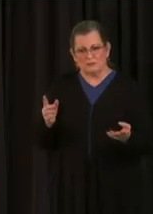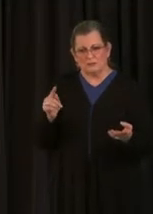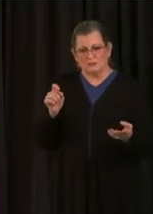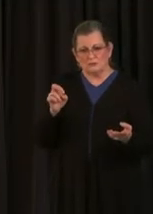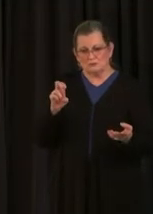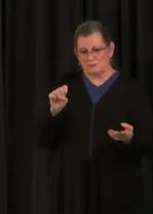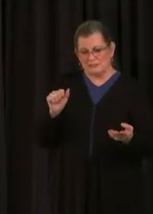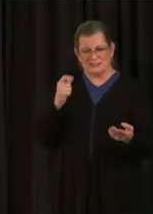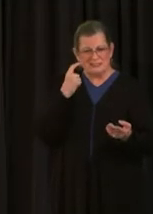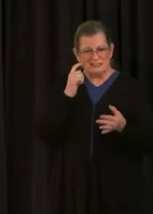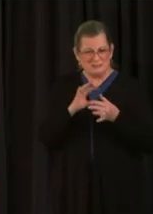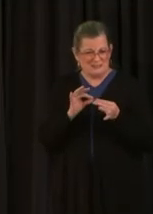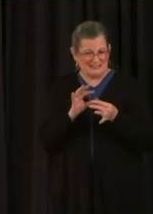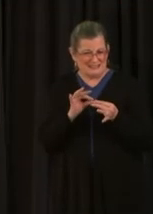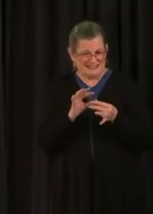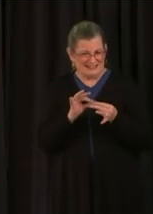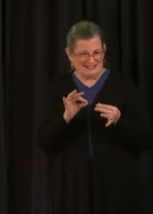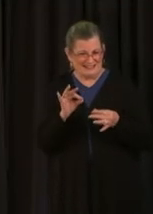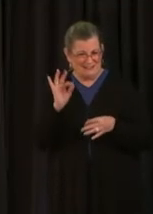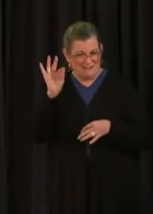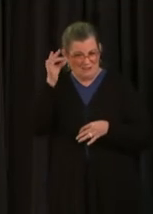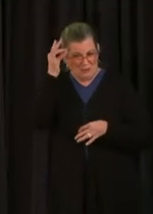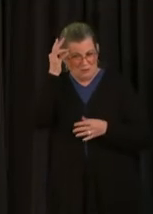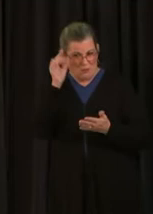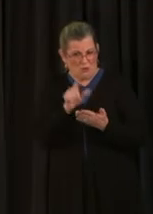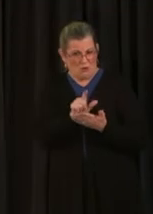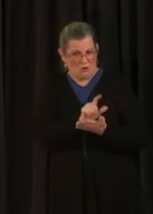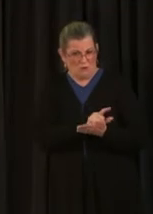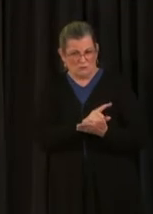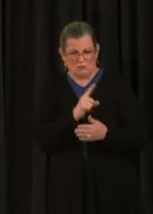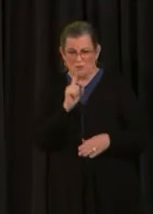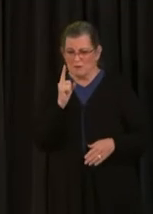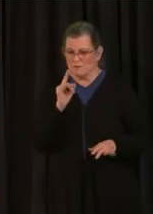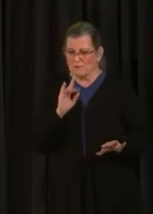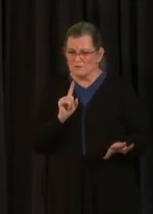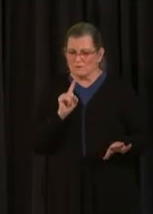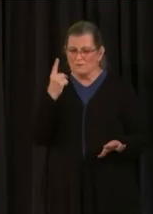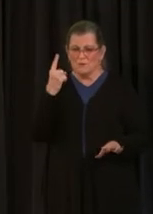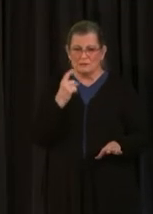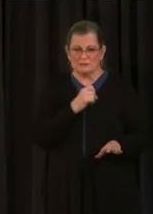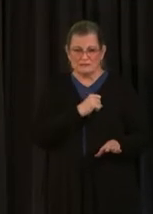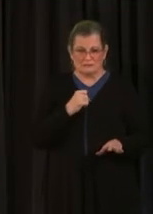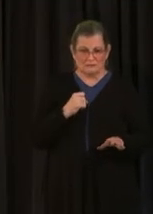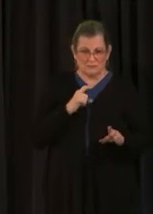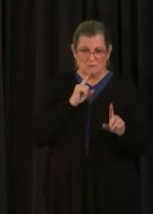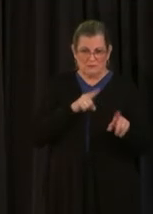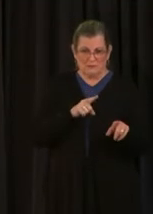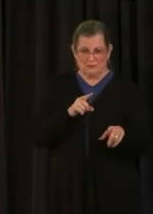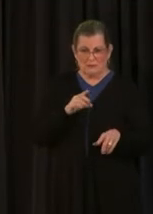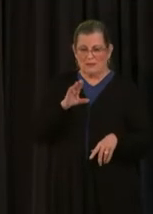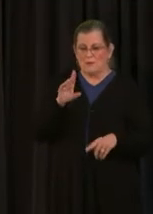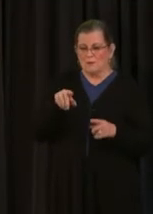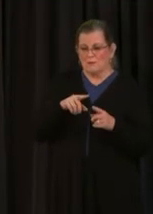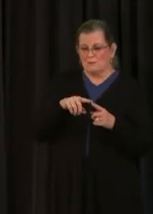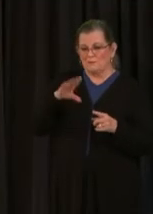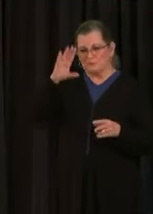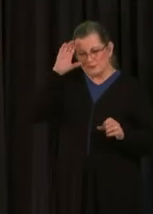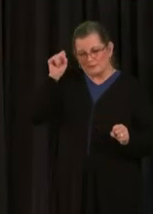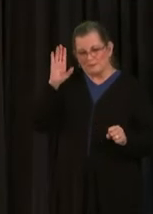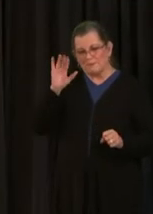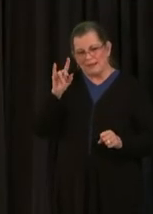approximately in 2-week cycles, mobile testing events for our workforce. Asymptomatic employees can receive free of